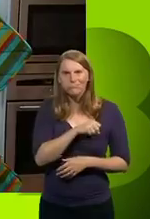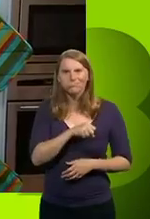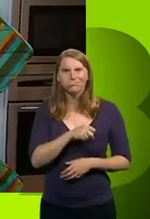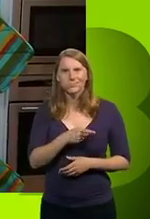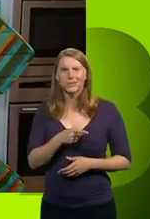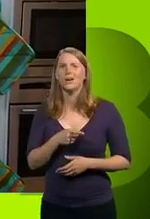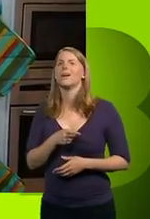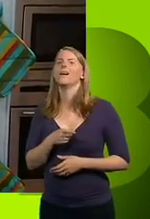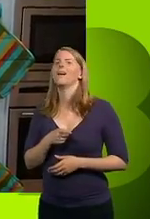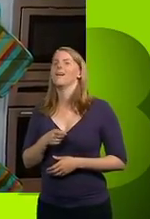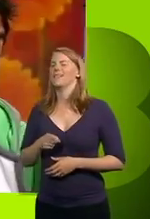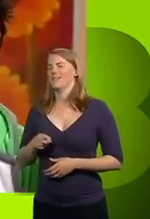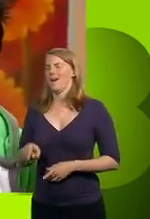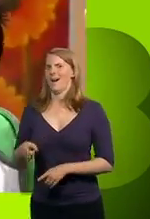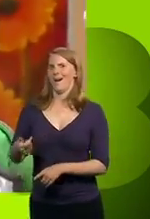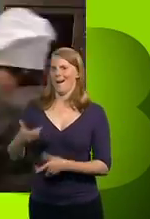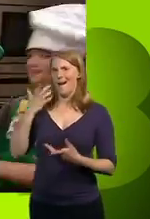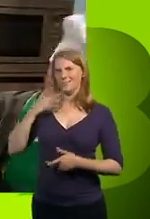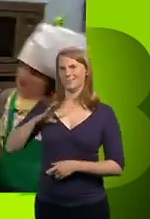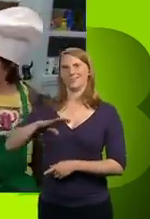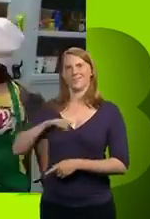Well, there goes our first satisfied customer.